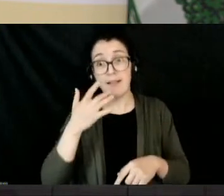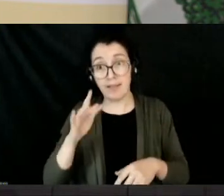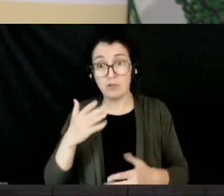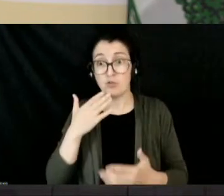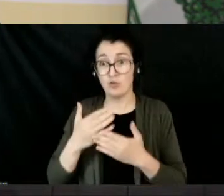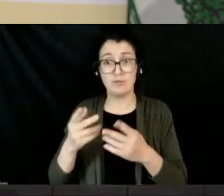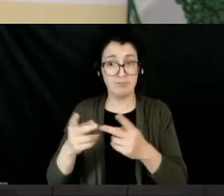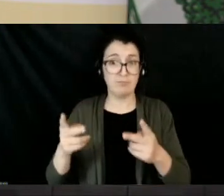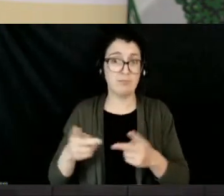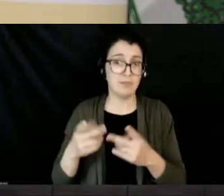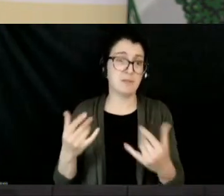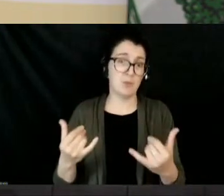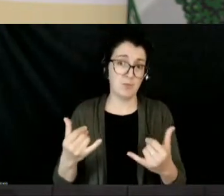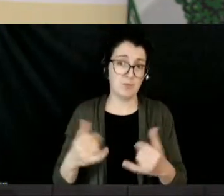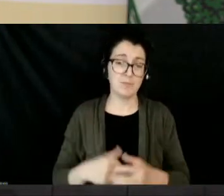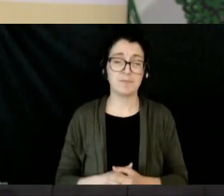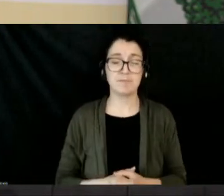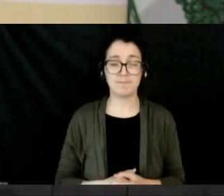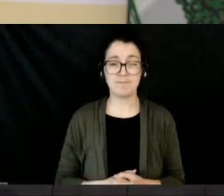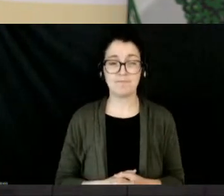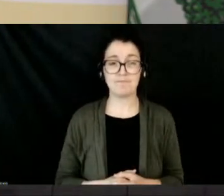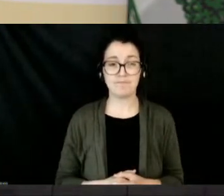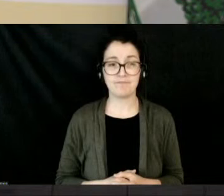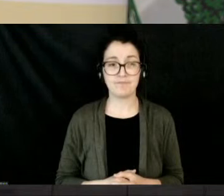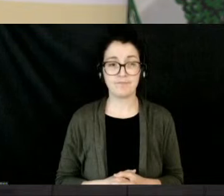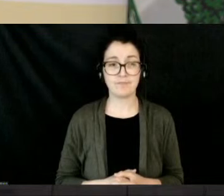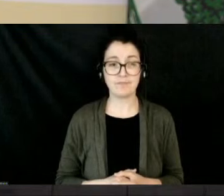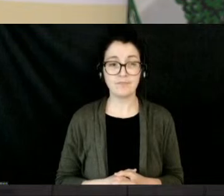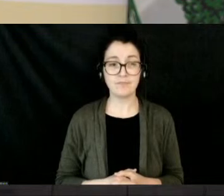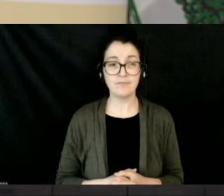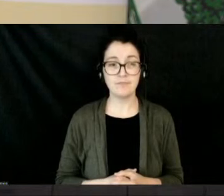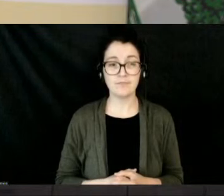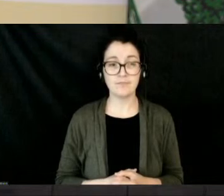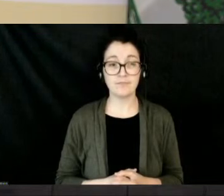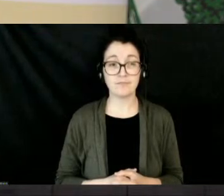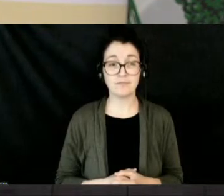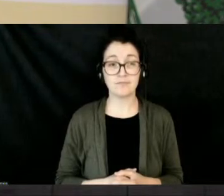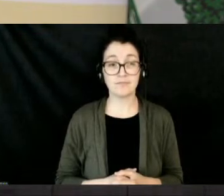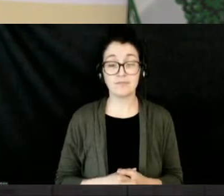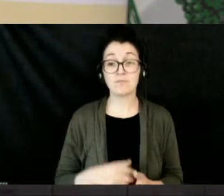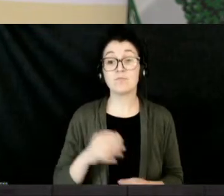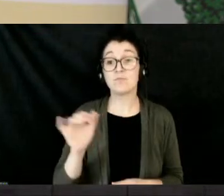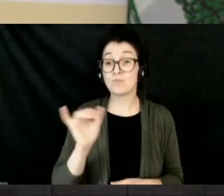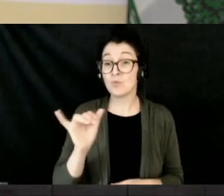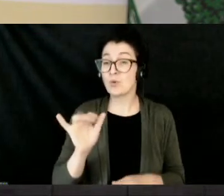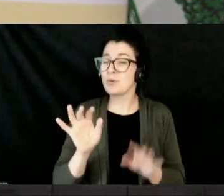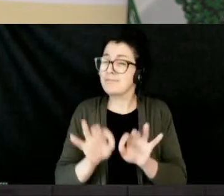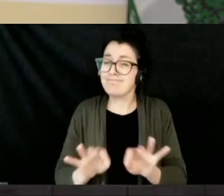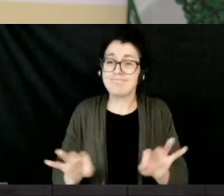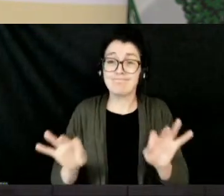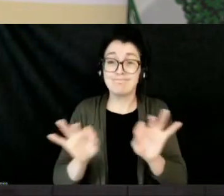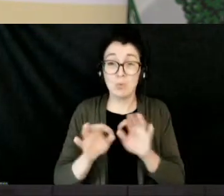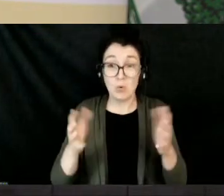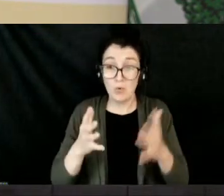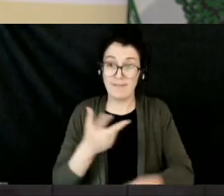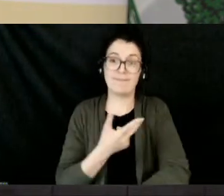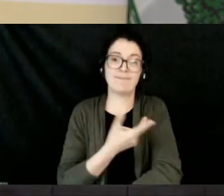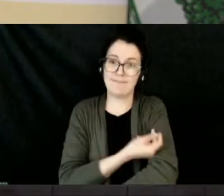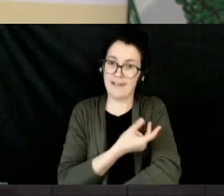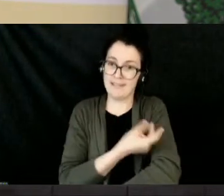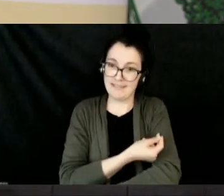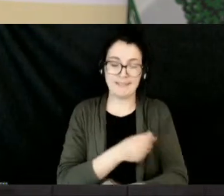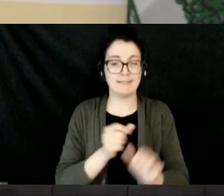from. Fundamental to the moving forward plan is having Islanders getting their vaccinations and to continue to do so.